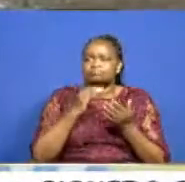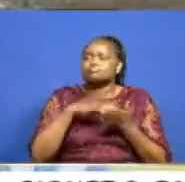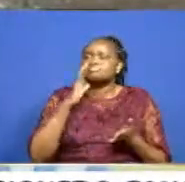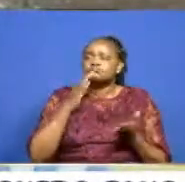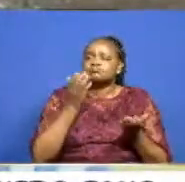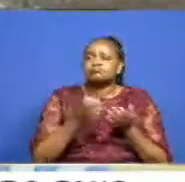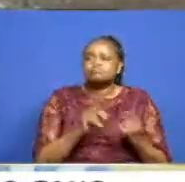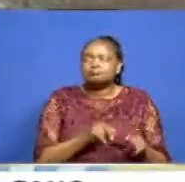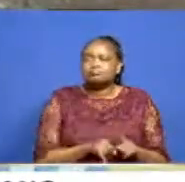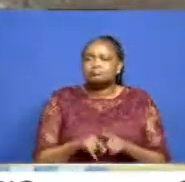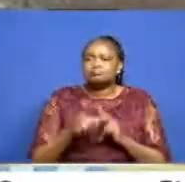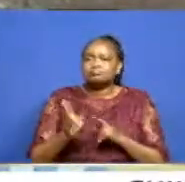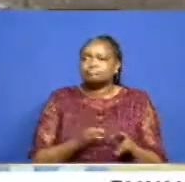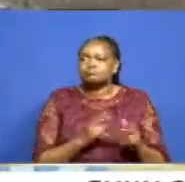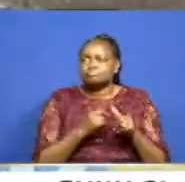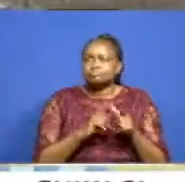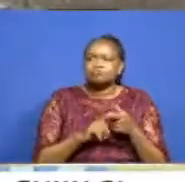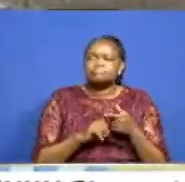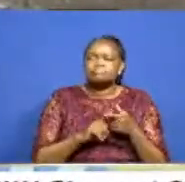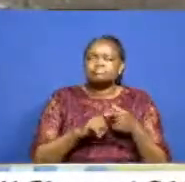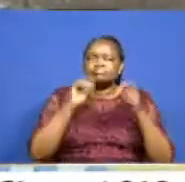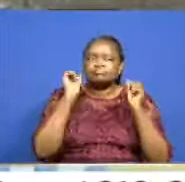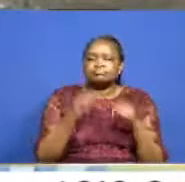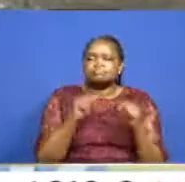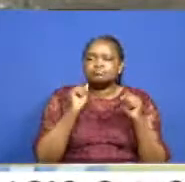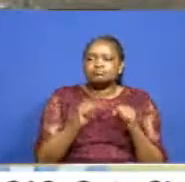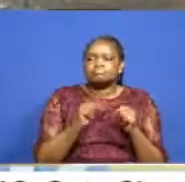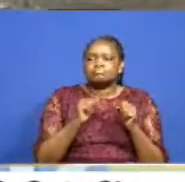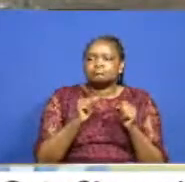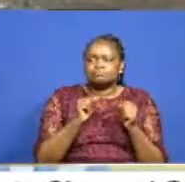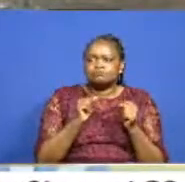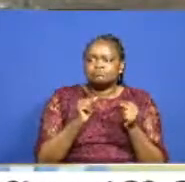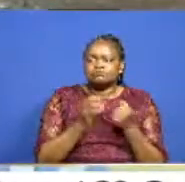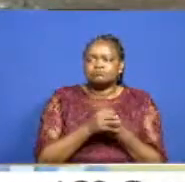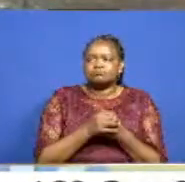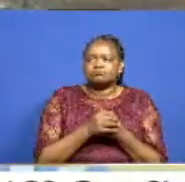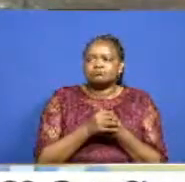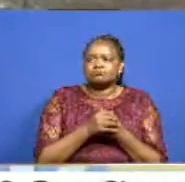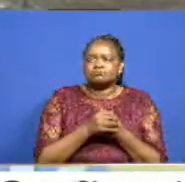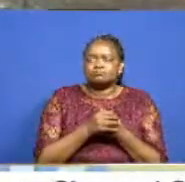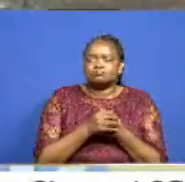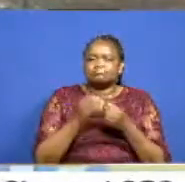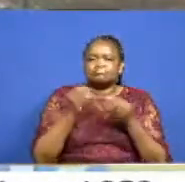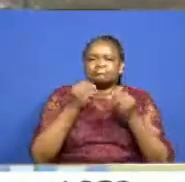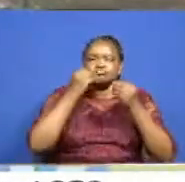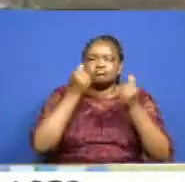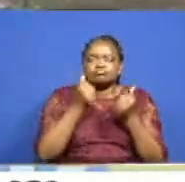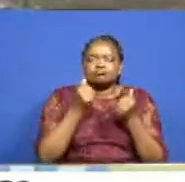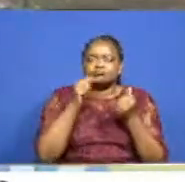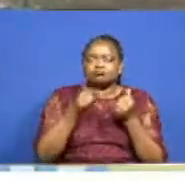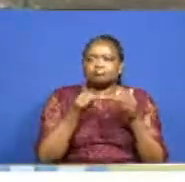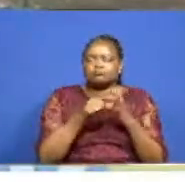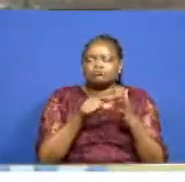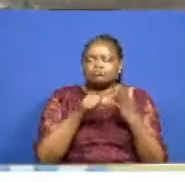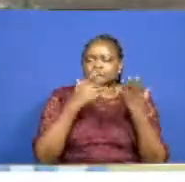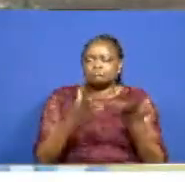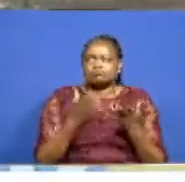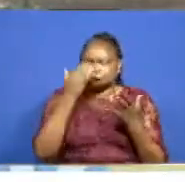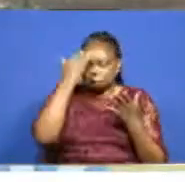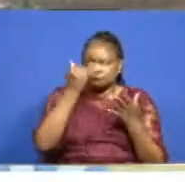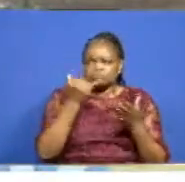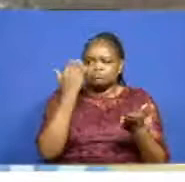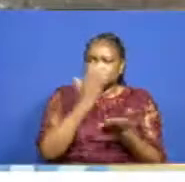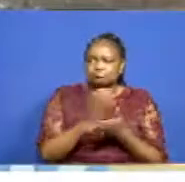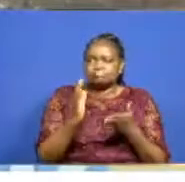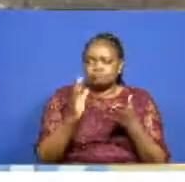move to the next level. How do you read this particular directive, considering that you are also part of